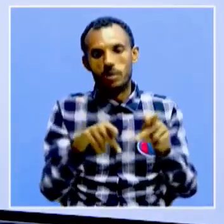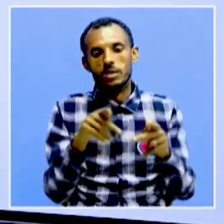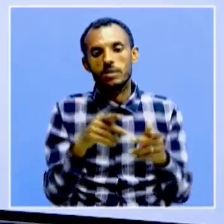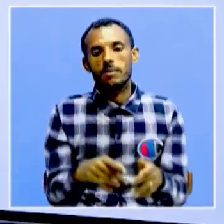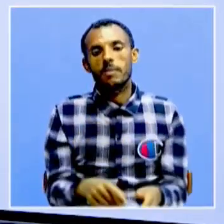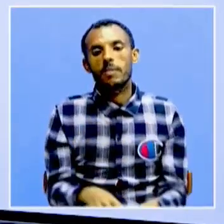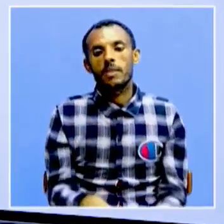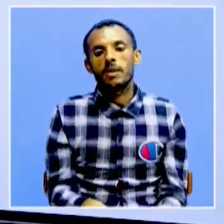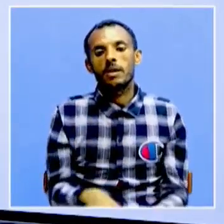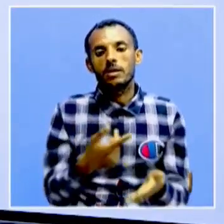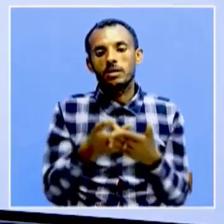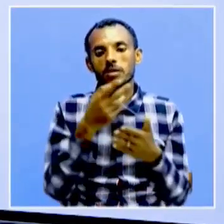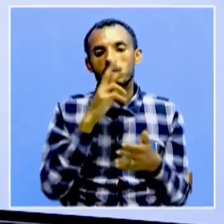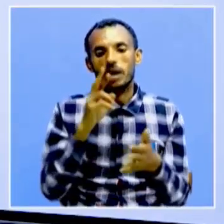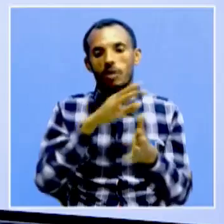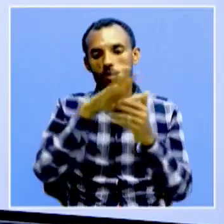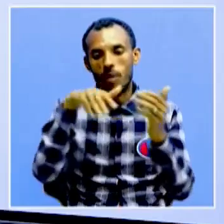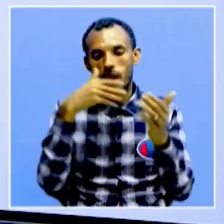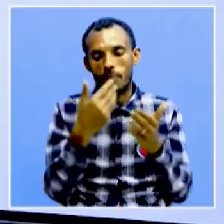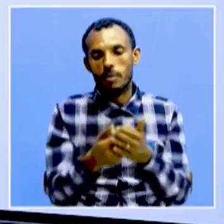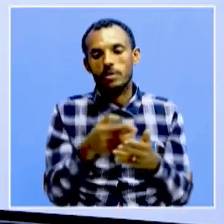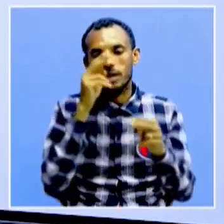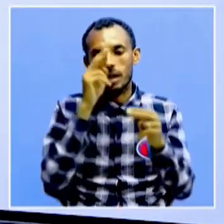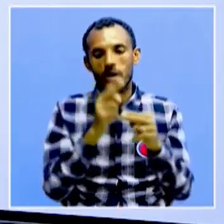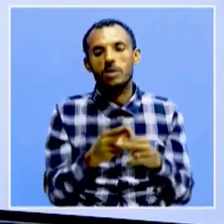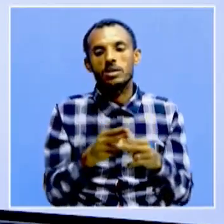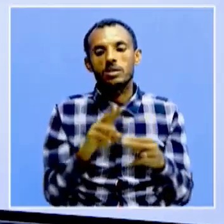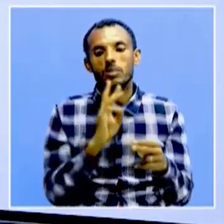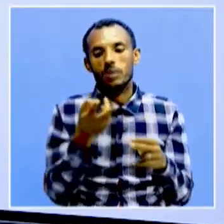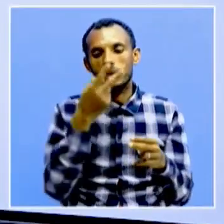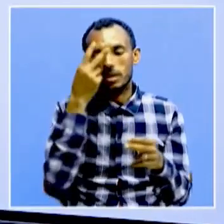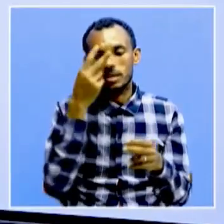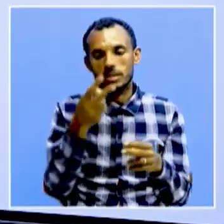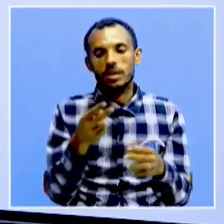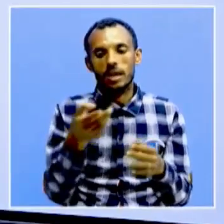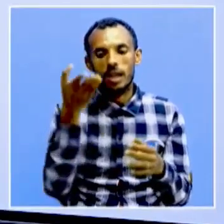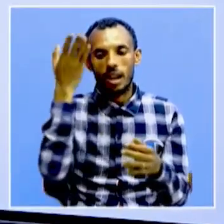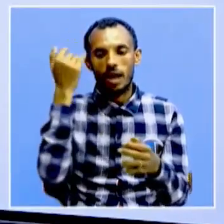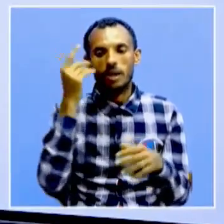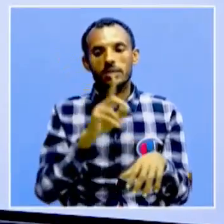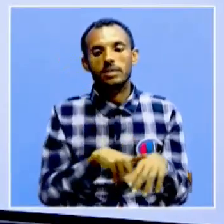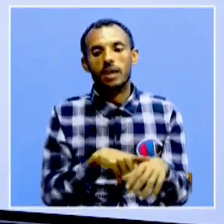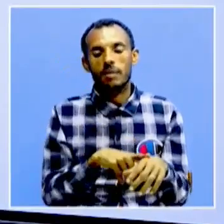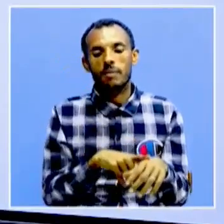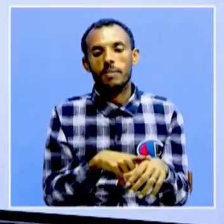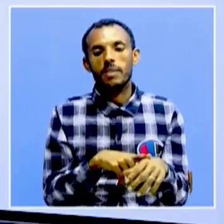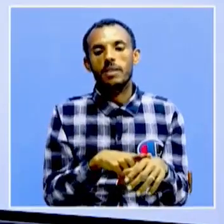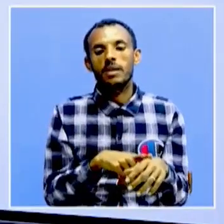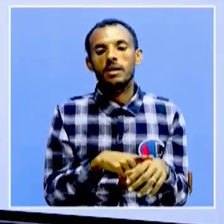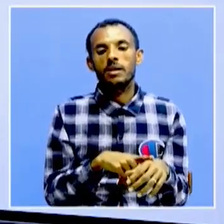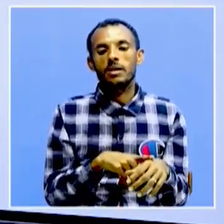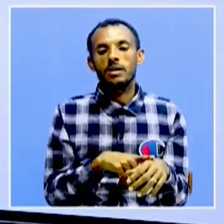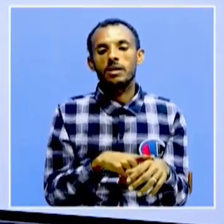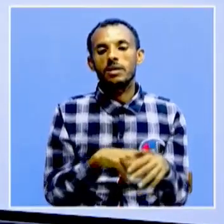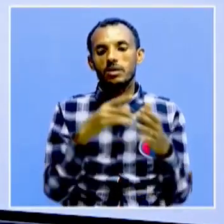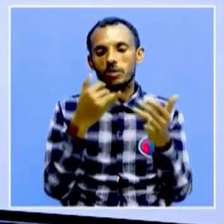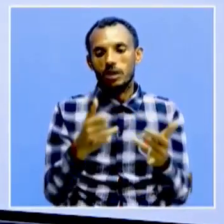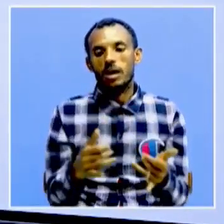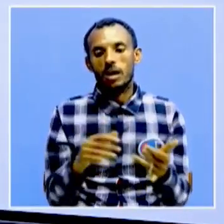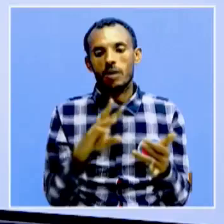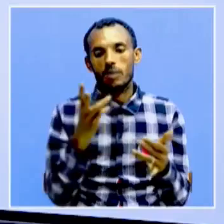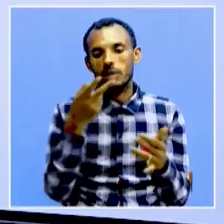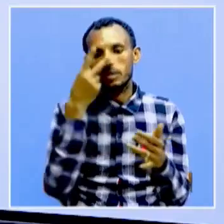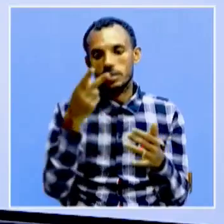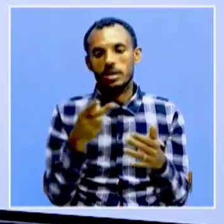So these are all about nouns that we have seen last time. And today with a new topic, we're going to